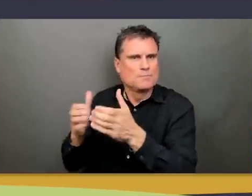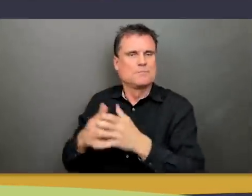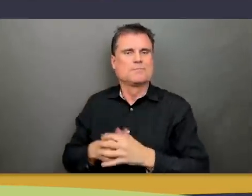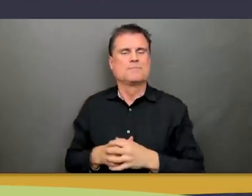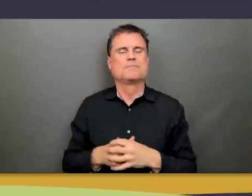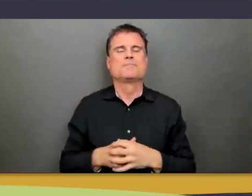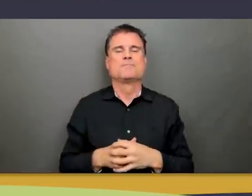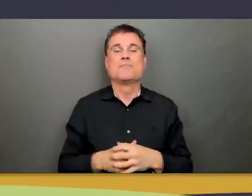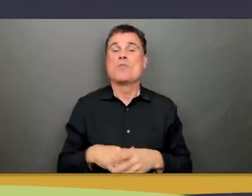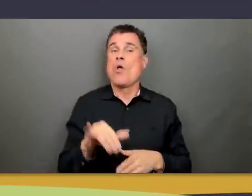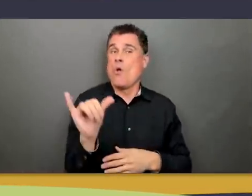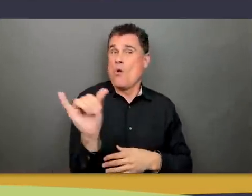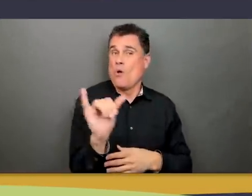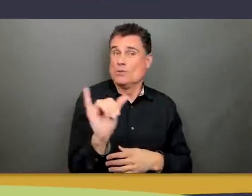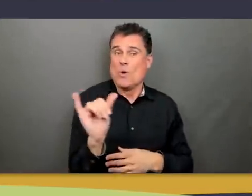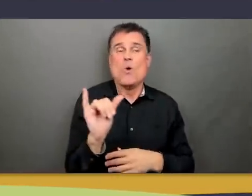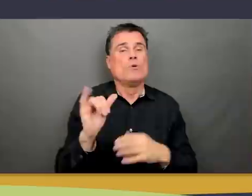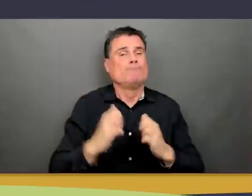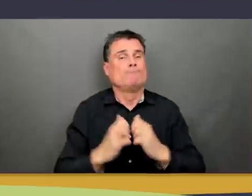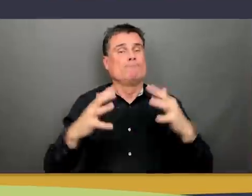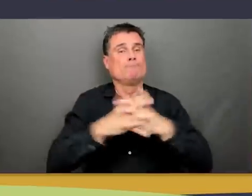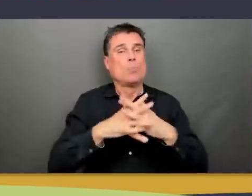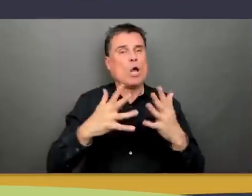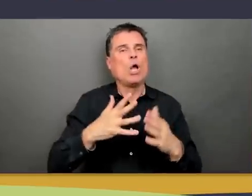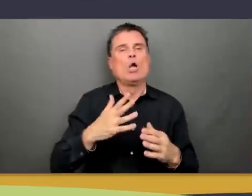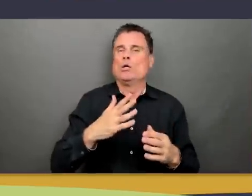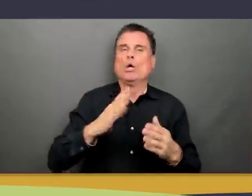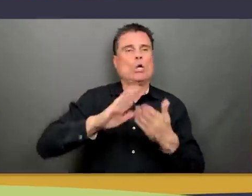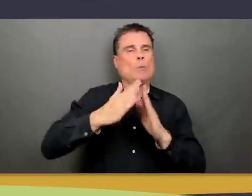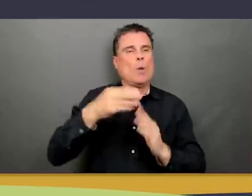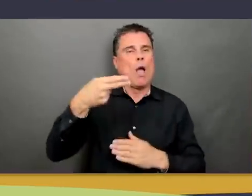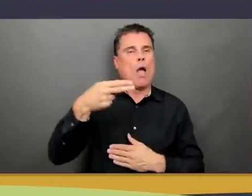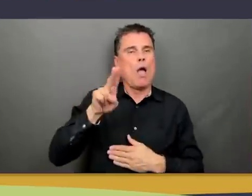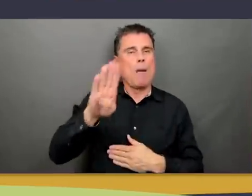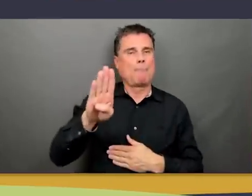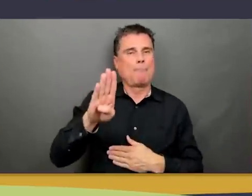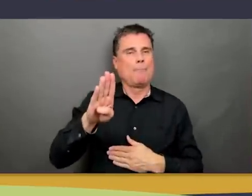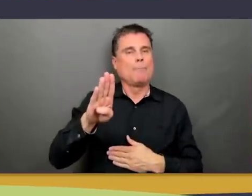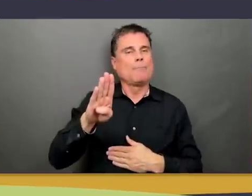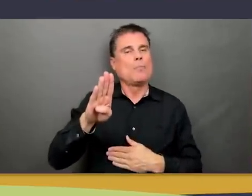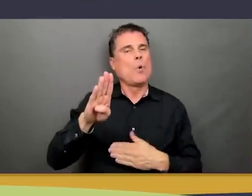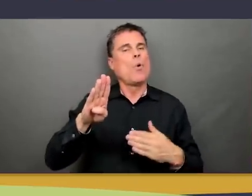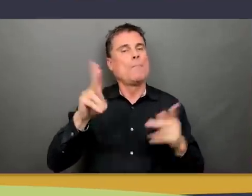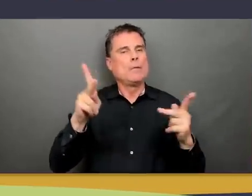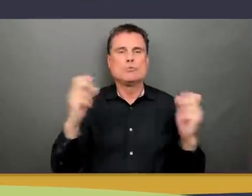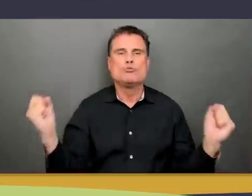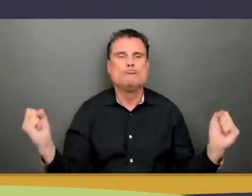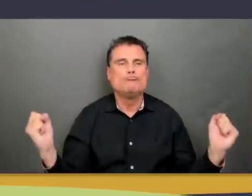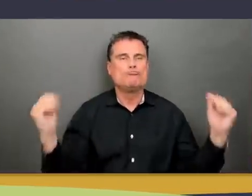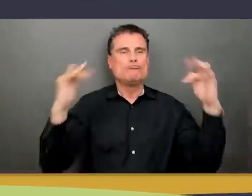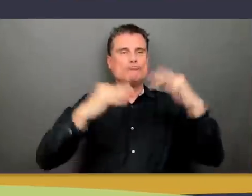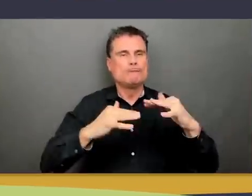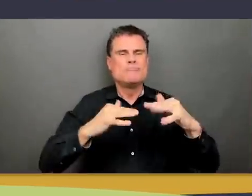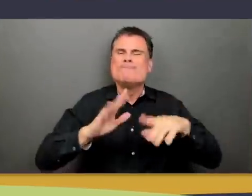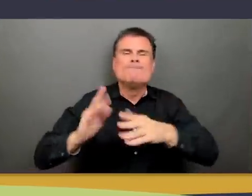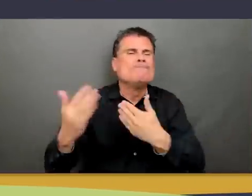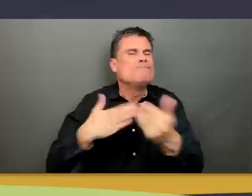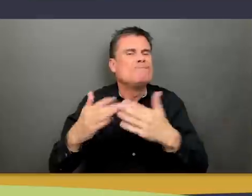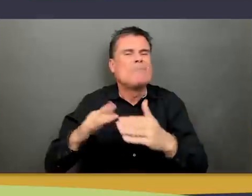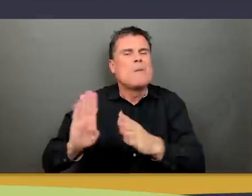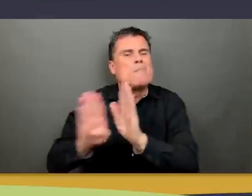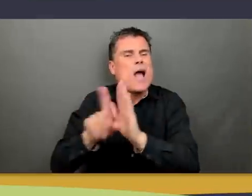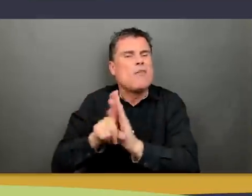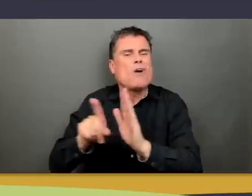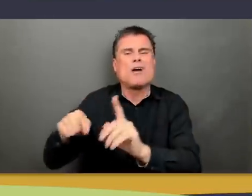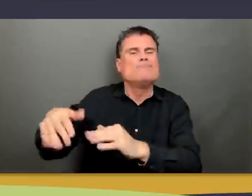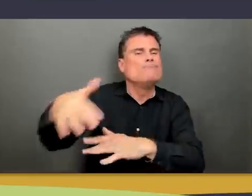cultural, linguistic, and racial barriers to accessing social services and healthcare for vulnerable and